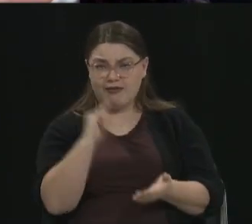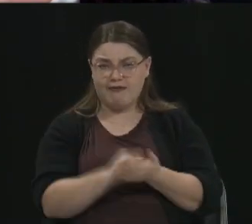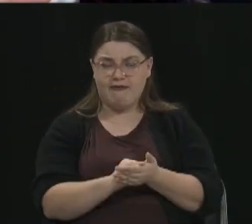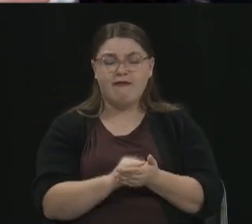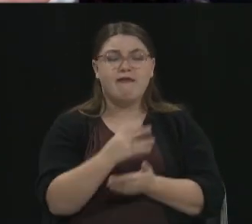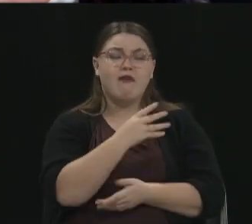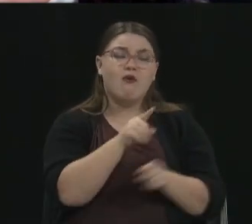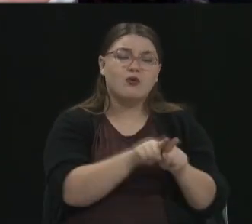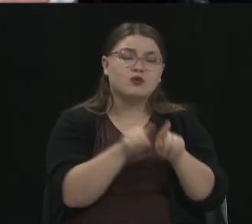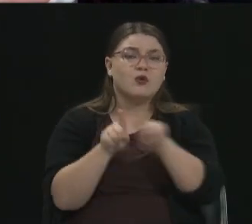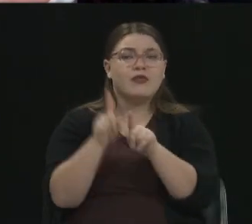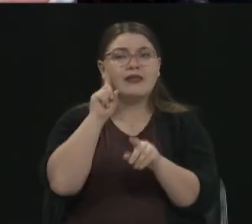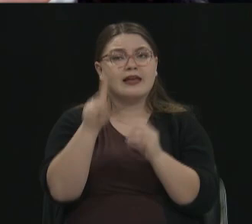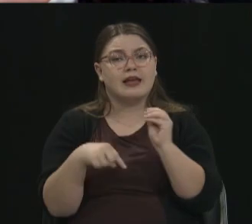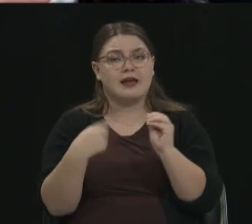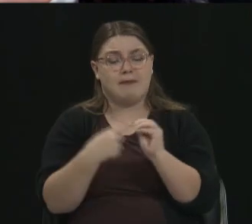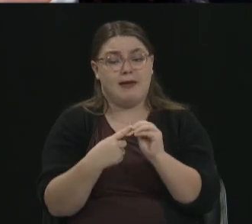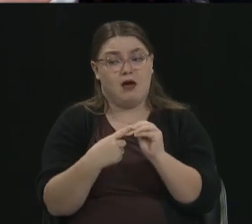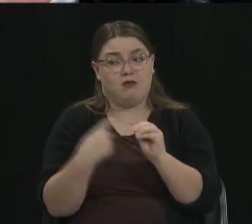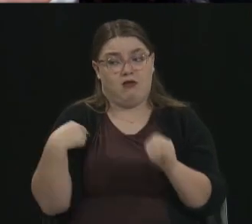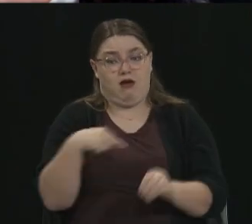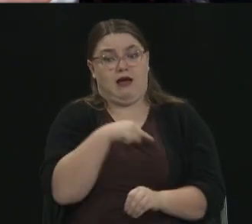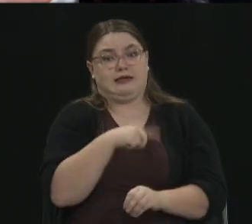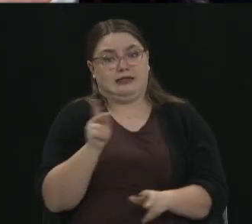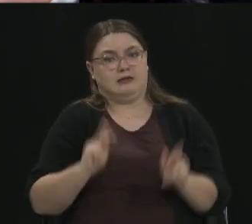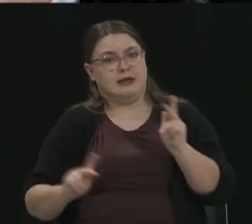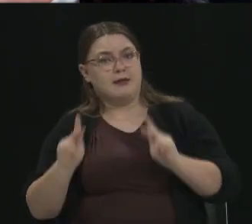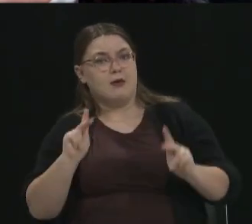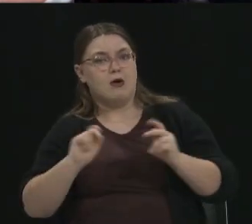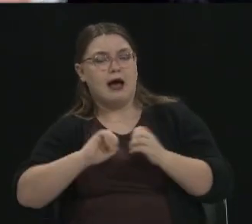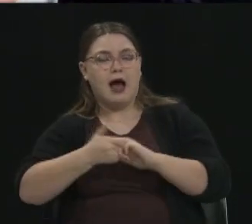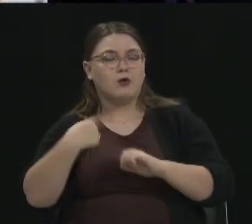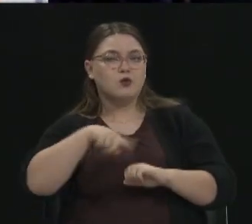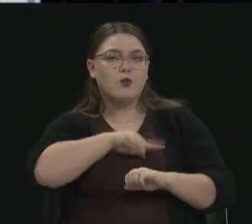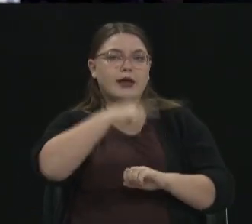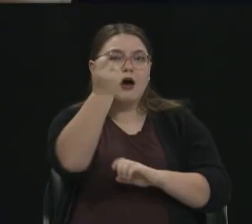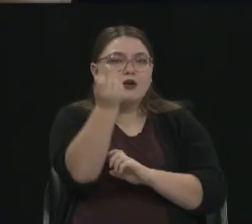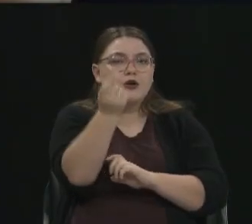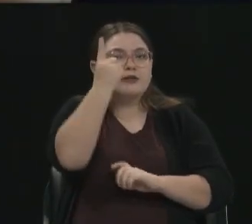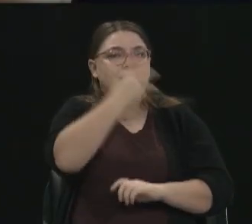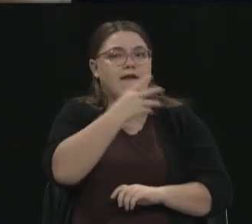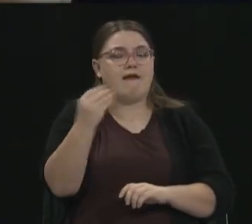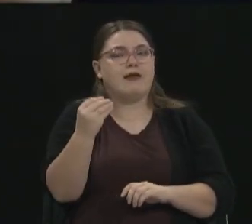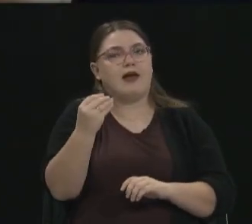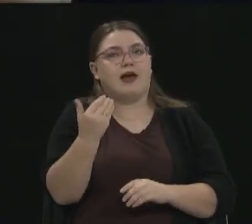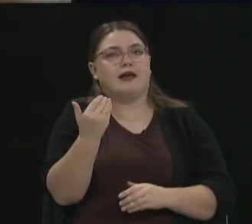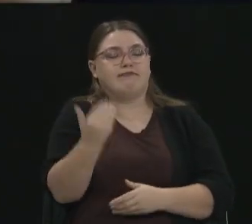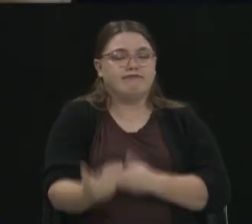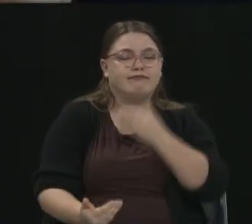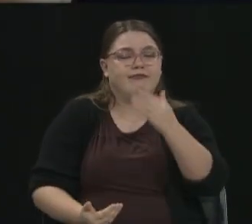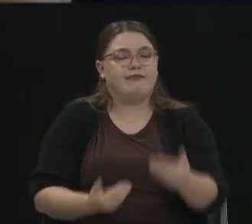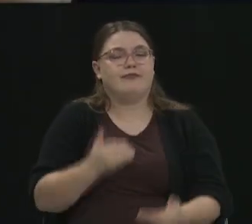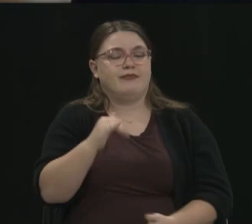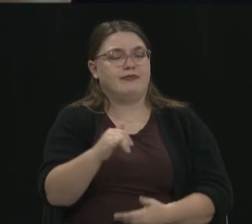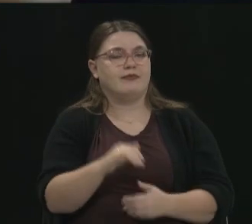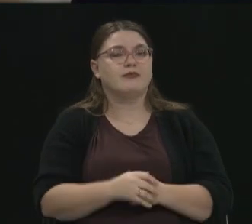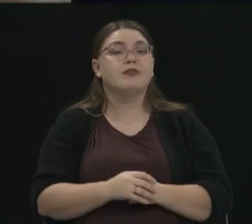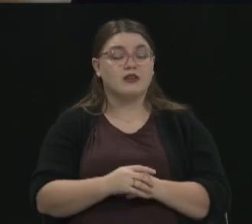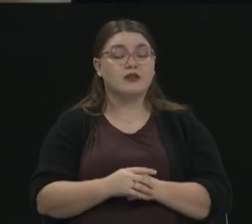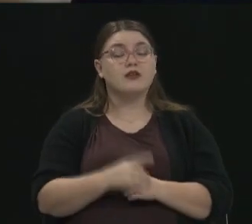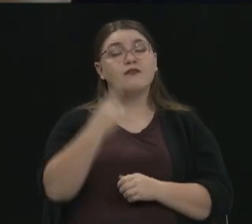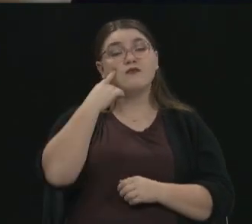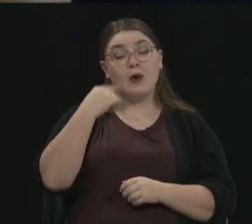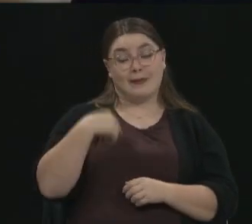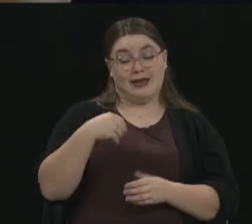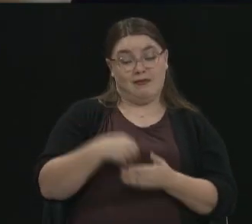when we come to understand this implication? Well, before we one of the things we do in class,